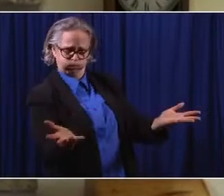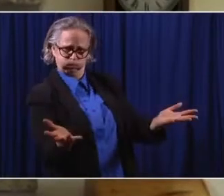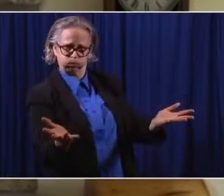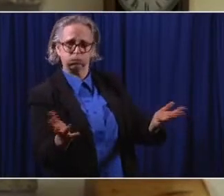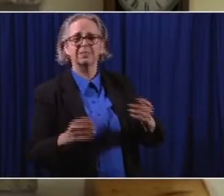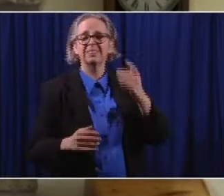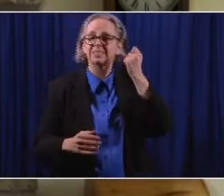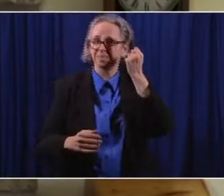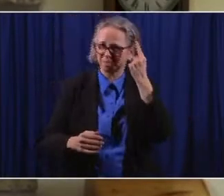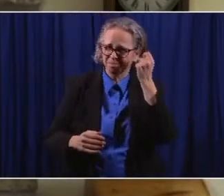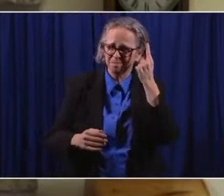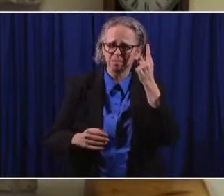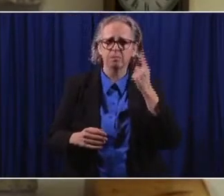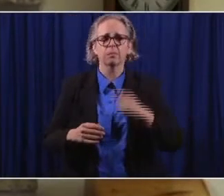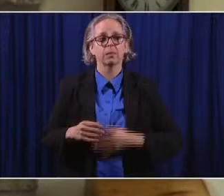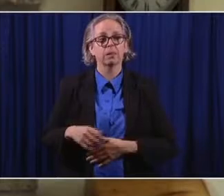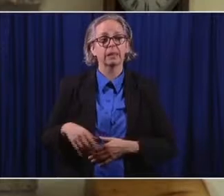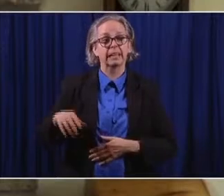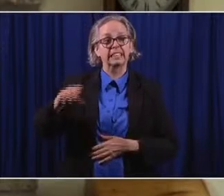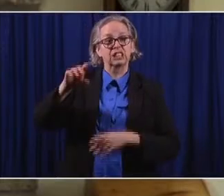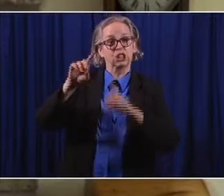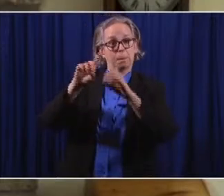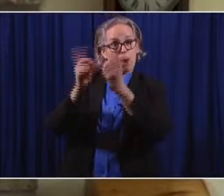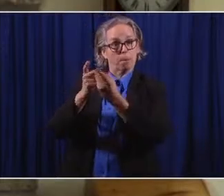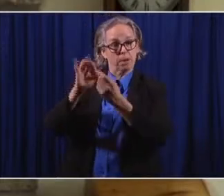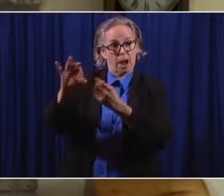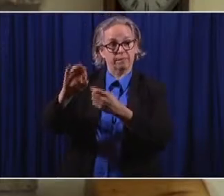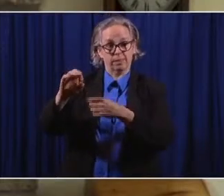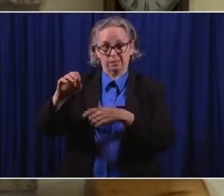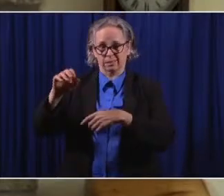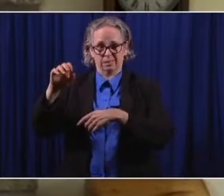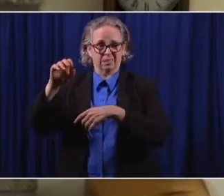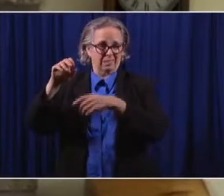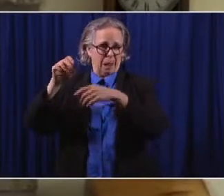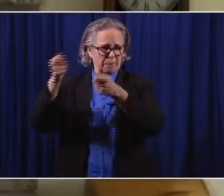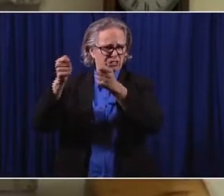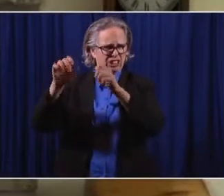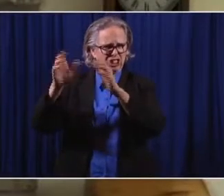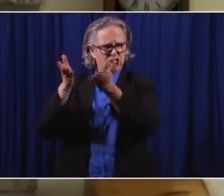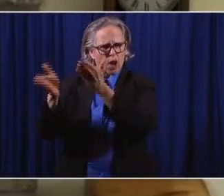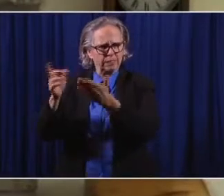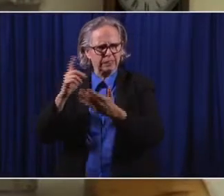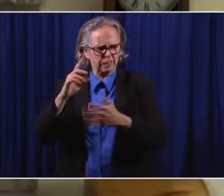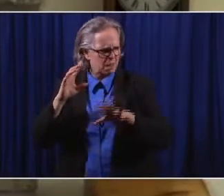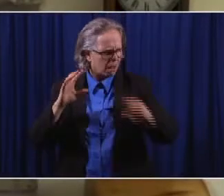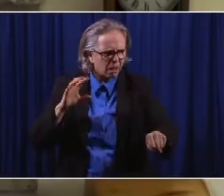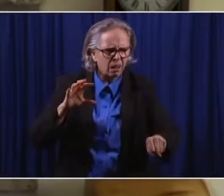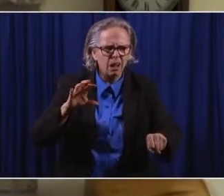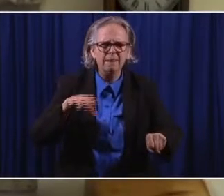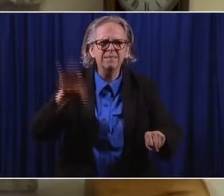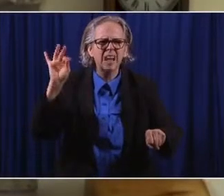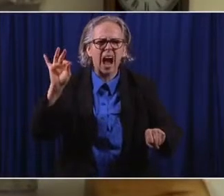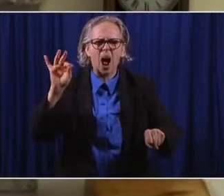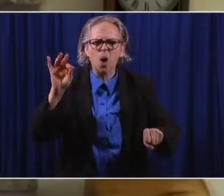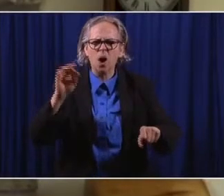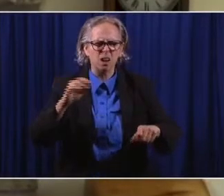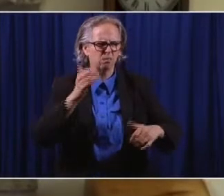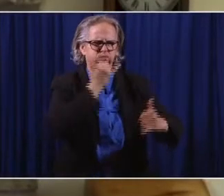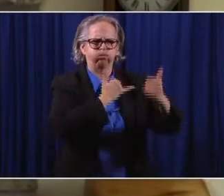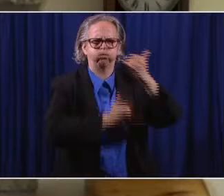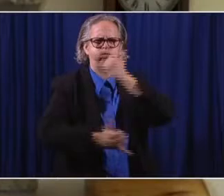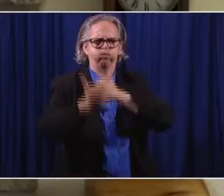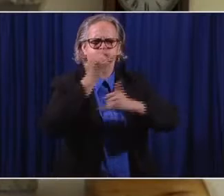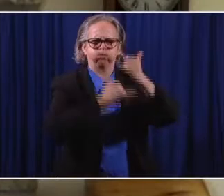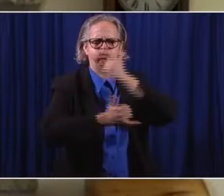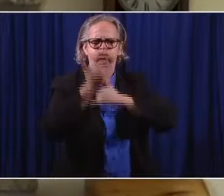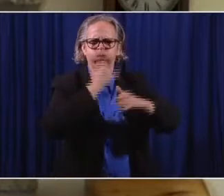Administrative Services recently became aware that due to a system error, some Ohioans who asked to receive a voter